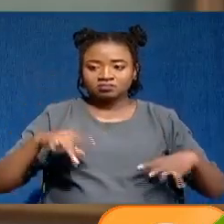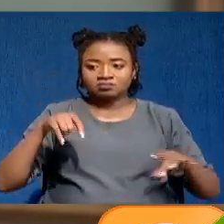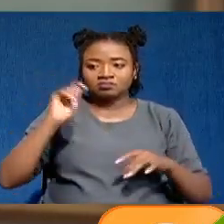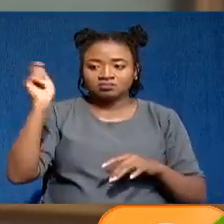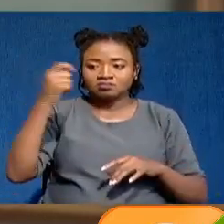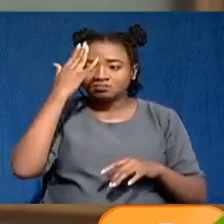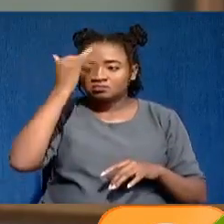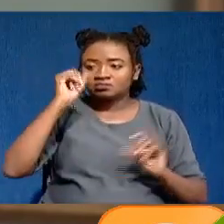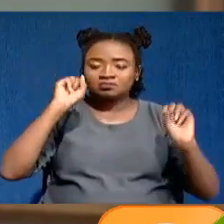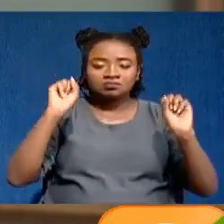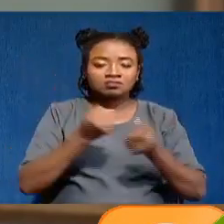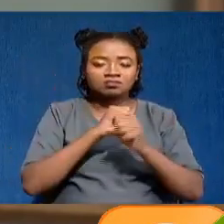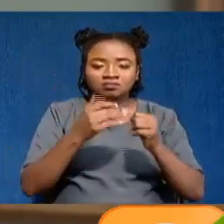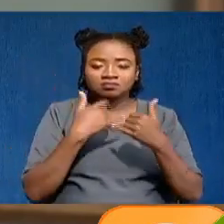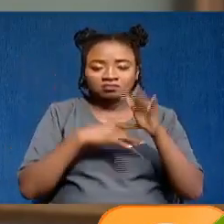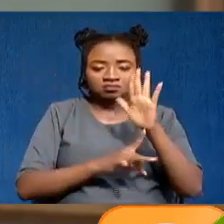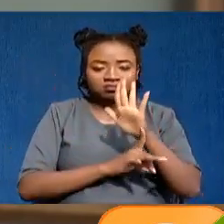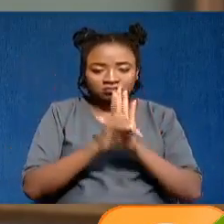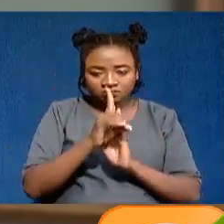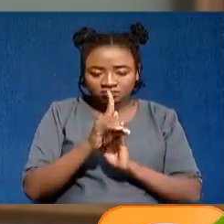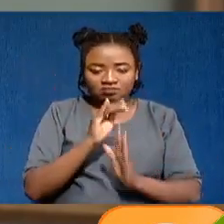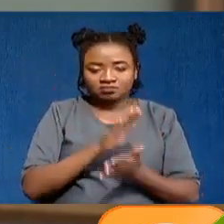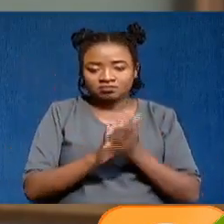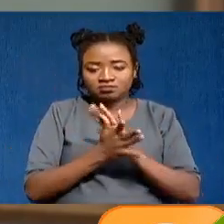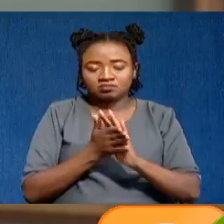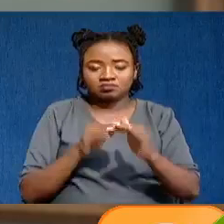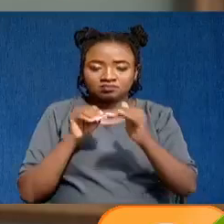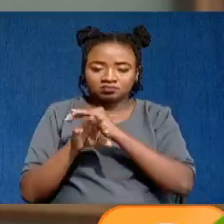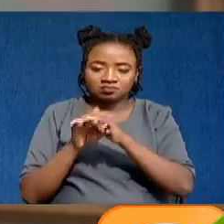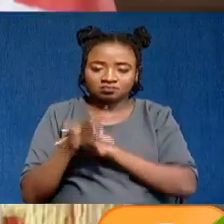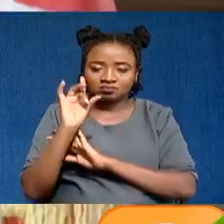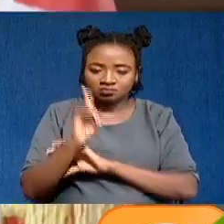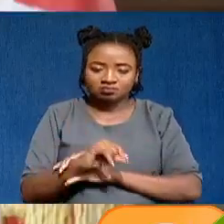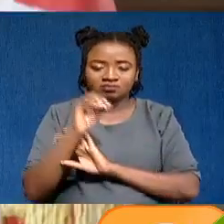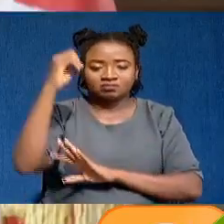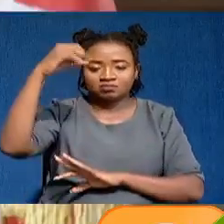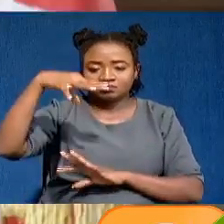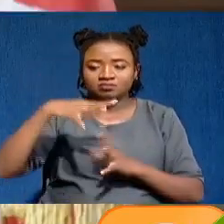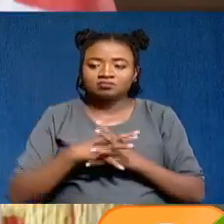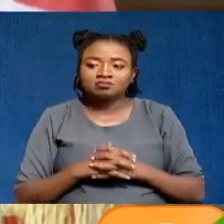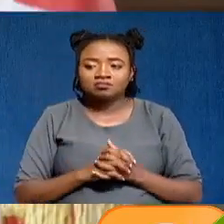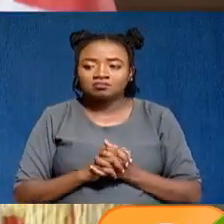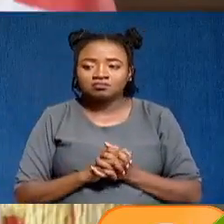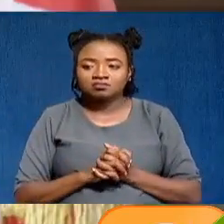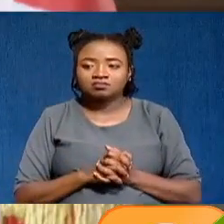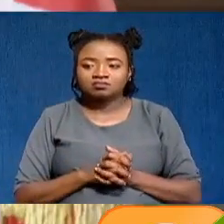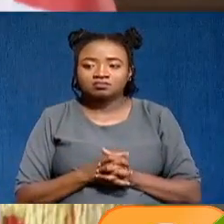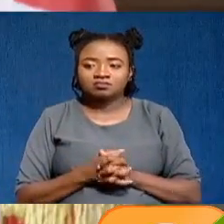because there's no development without access to a cheap and reliable energy. This is going to help us in